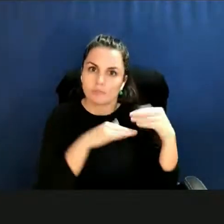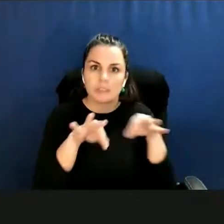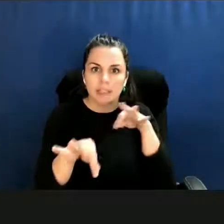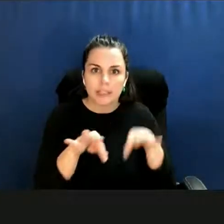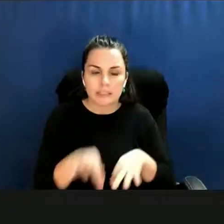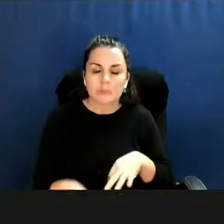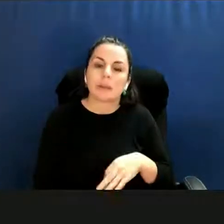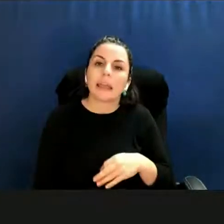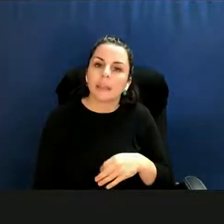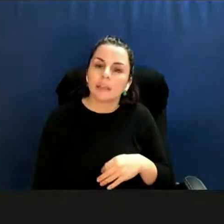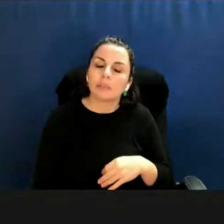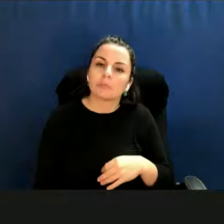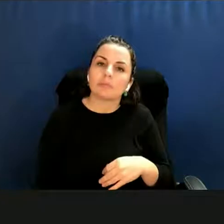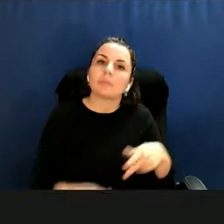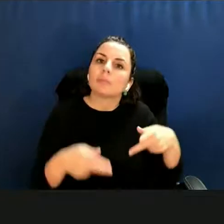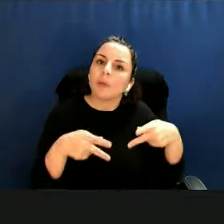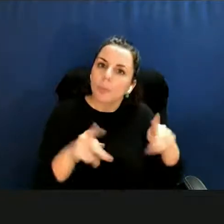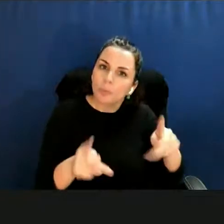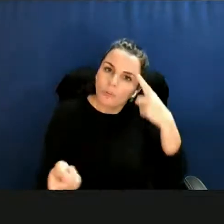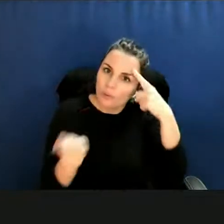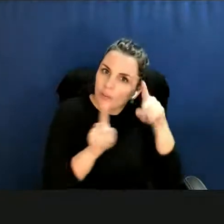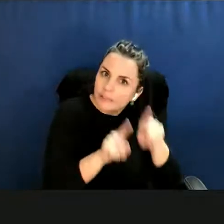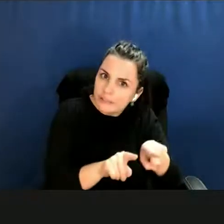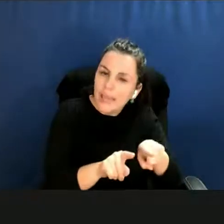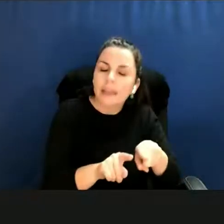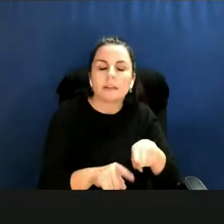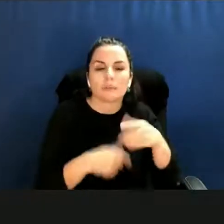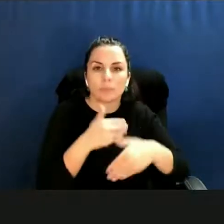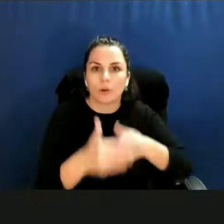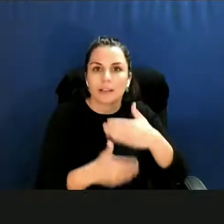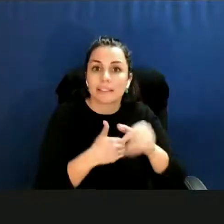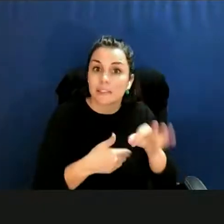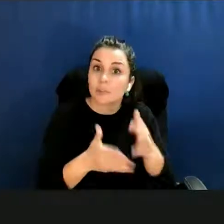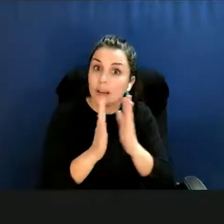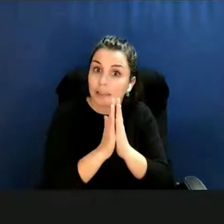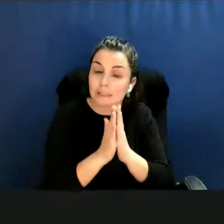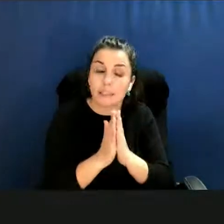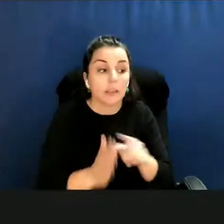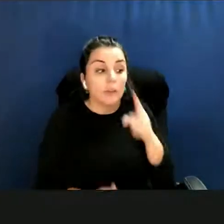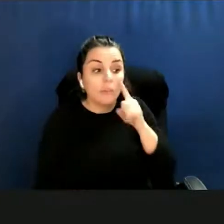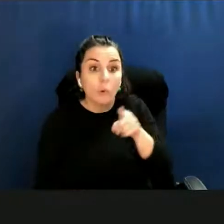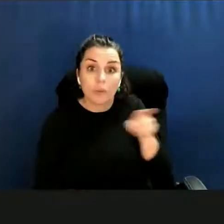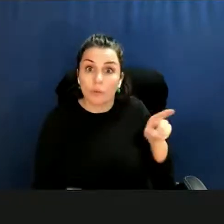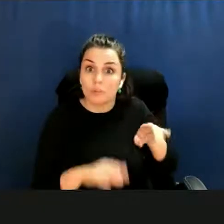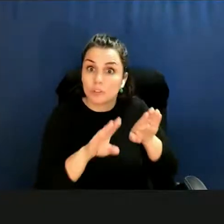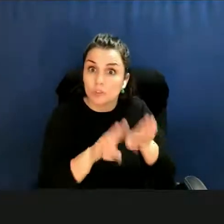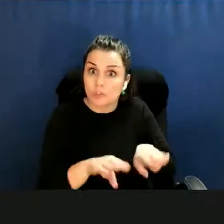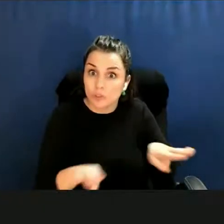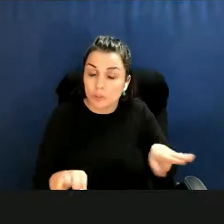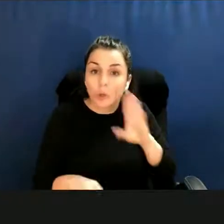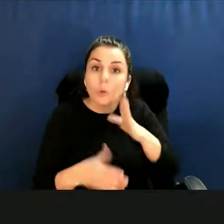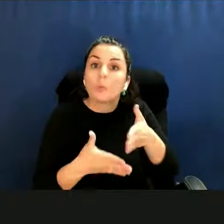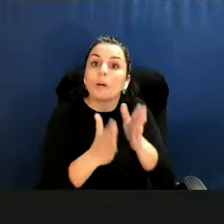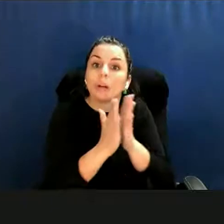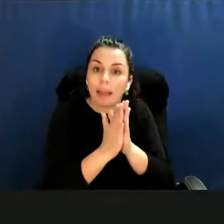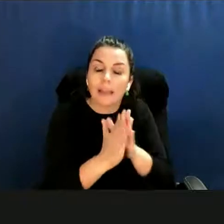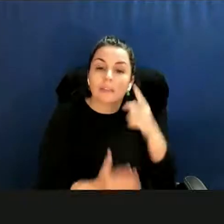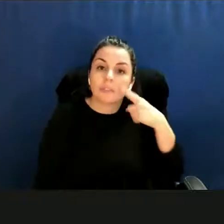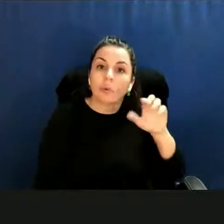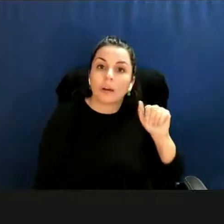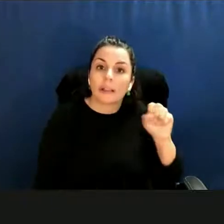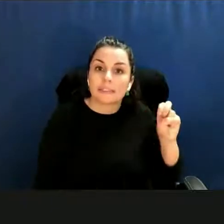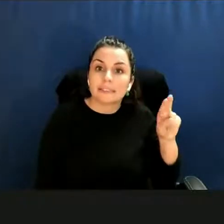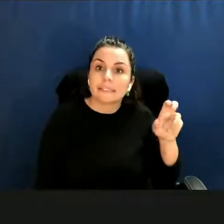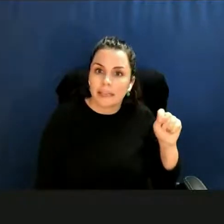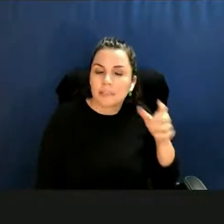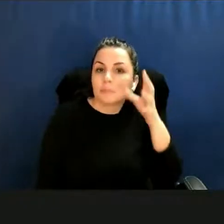consent process, if you're getting informed consent, and if you have children, if you're going to be getting assent. And then you're going to